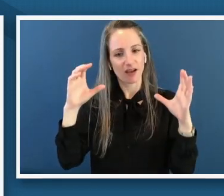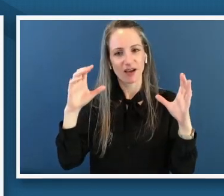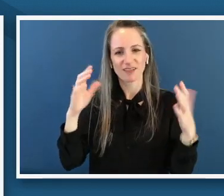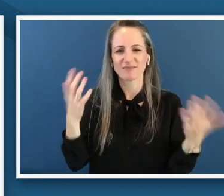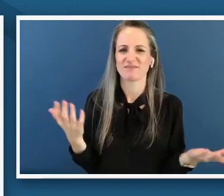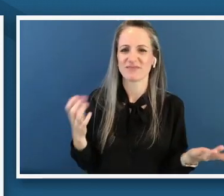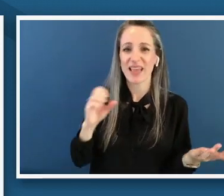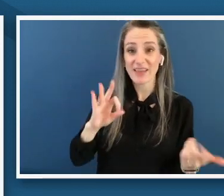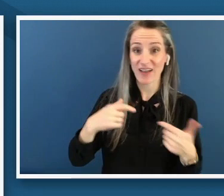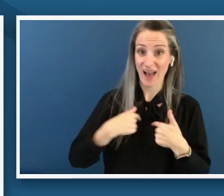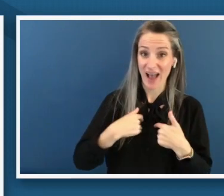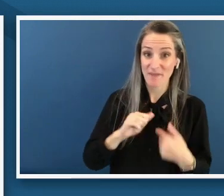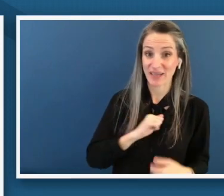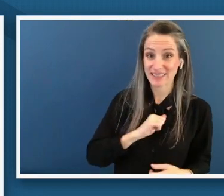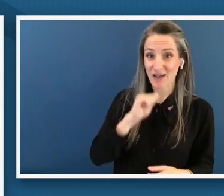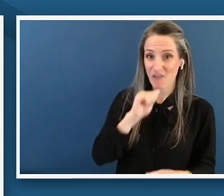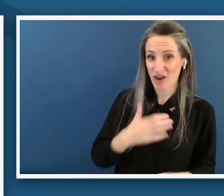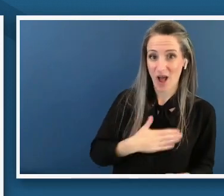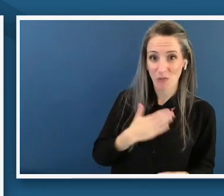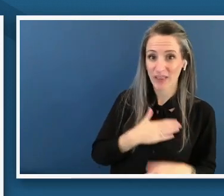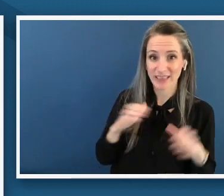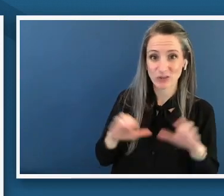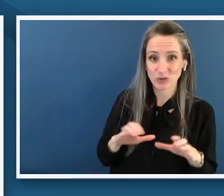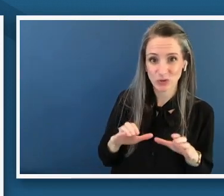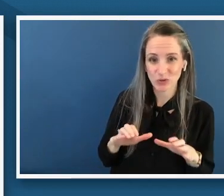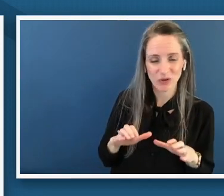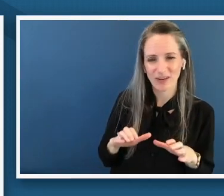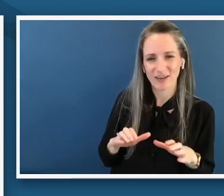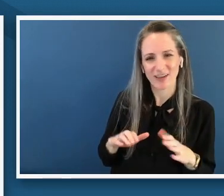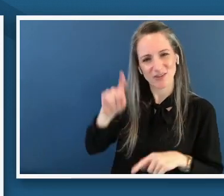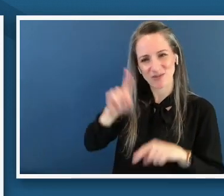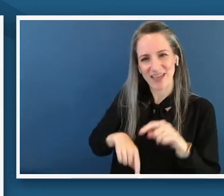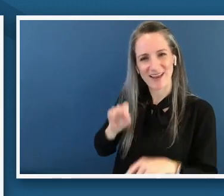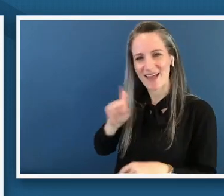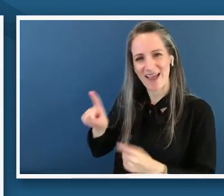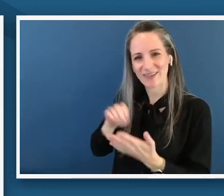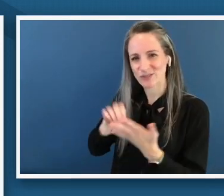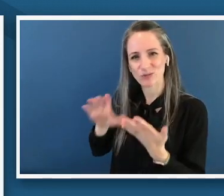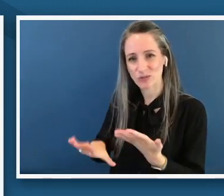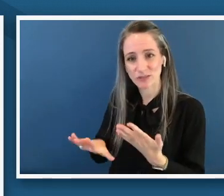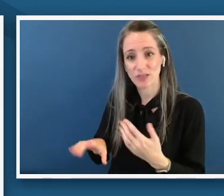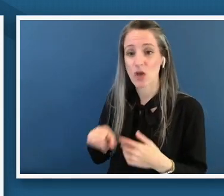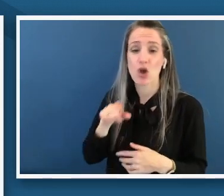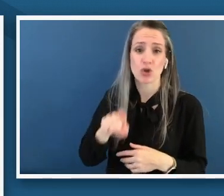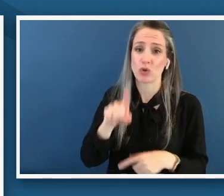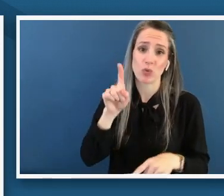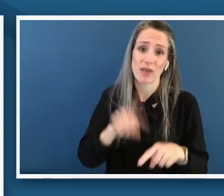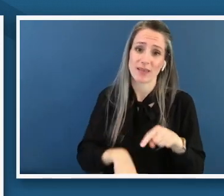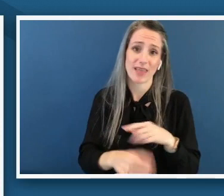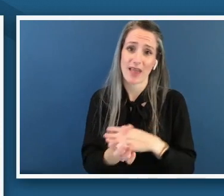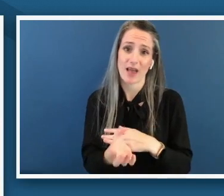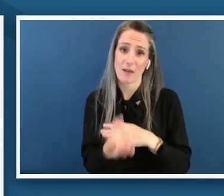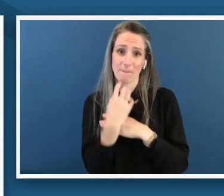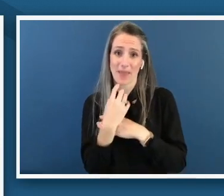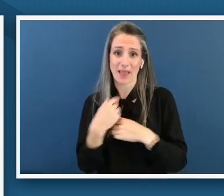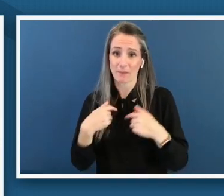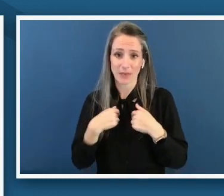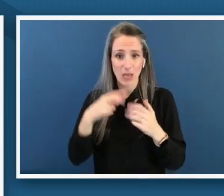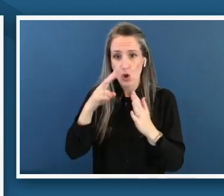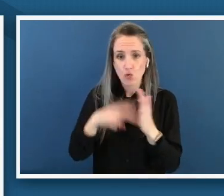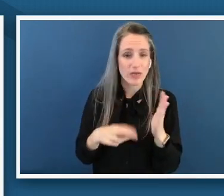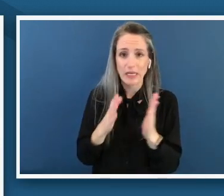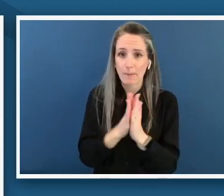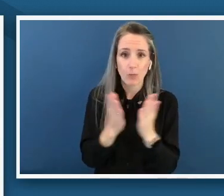to do? Because at the end of the day, there's no way. Y'all cannot make me read a book that got snakes all in it. I'm not doing it.